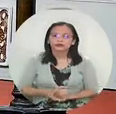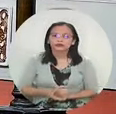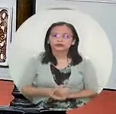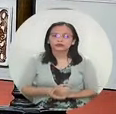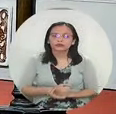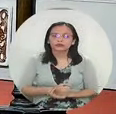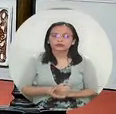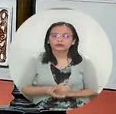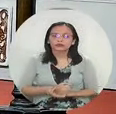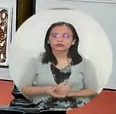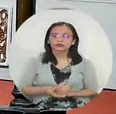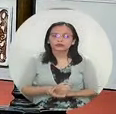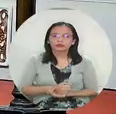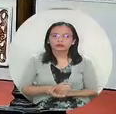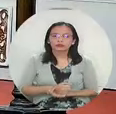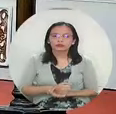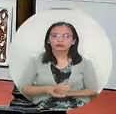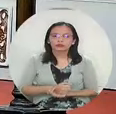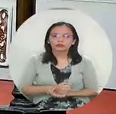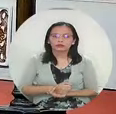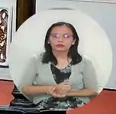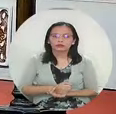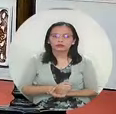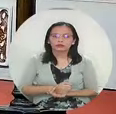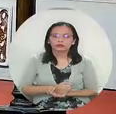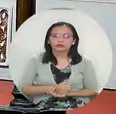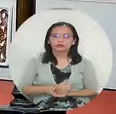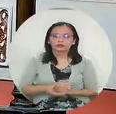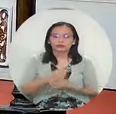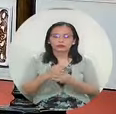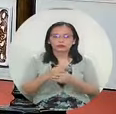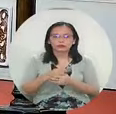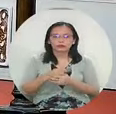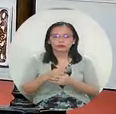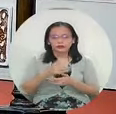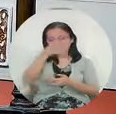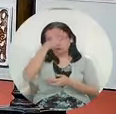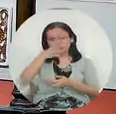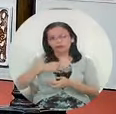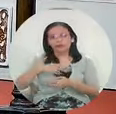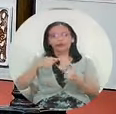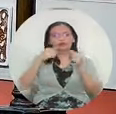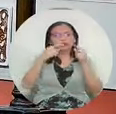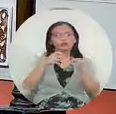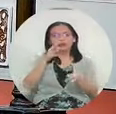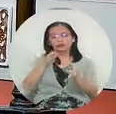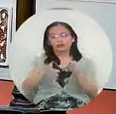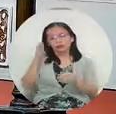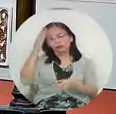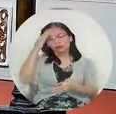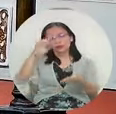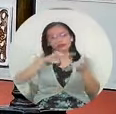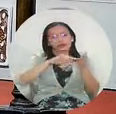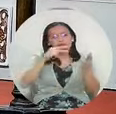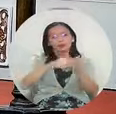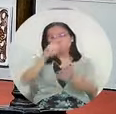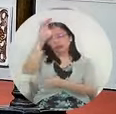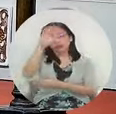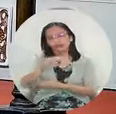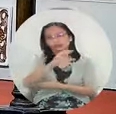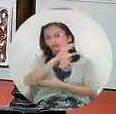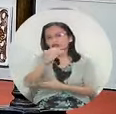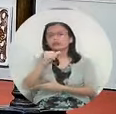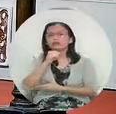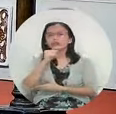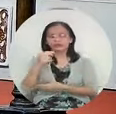Rodolfo, if you only know the meaning of the cross, you will never wear it again as an ordinary